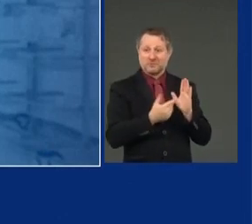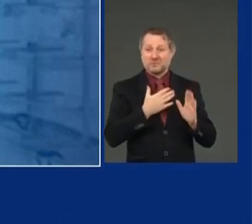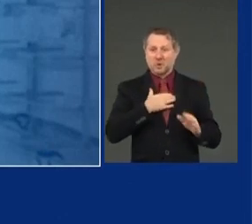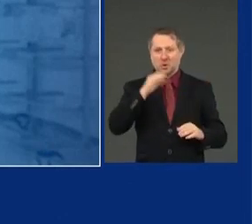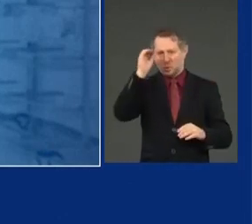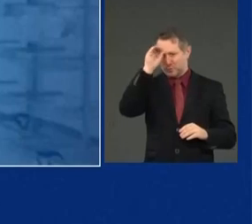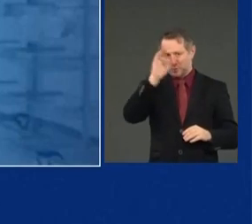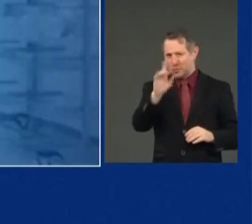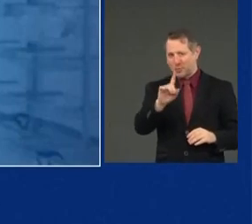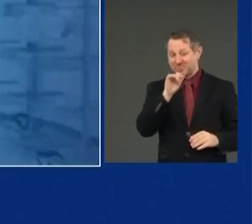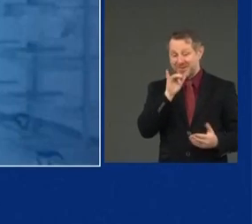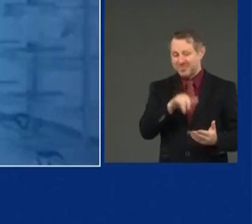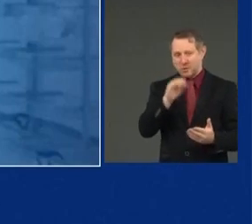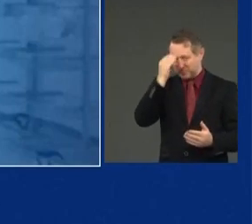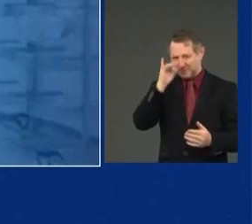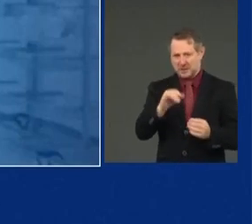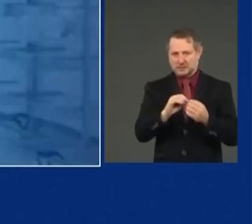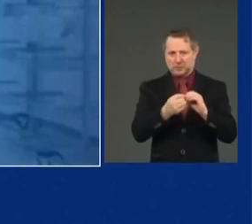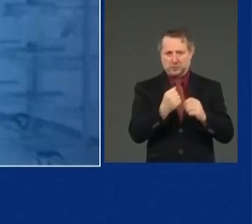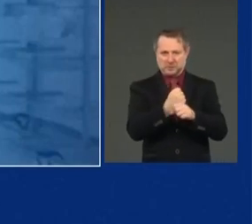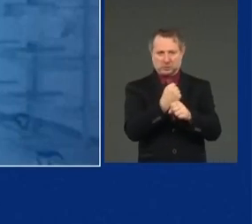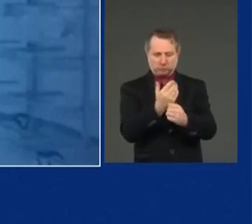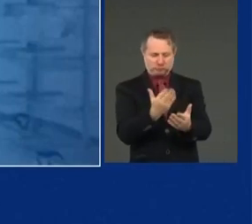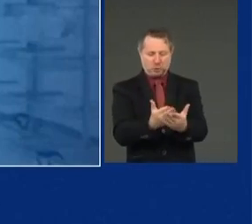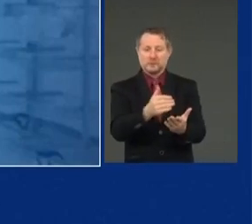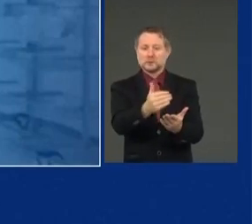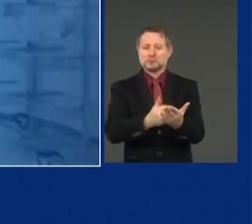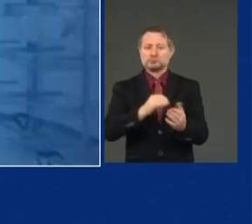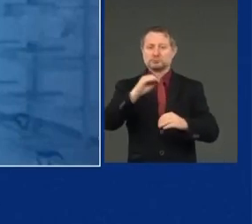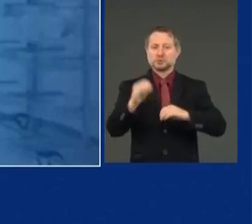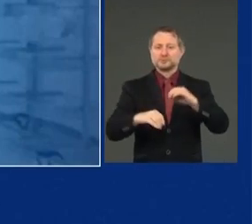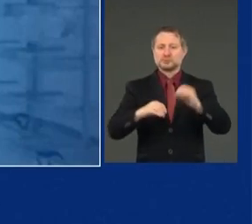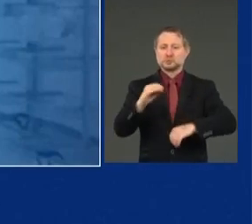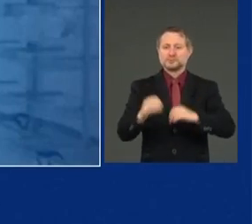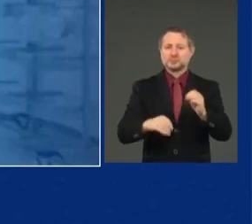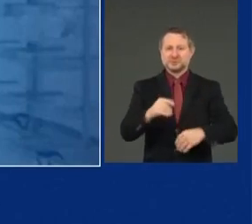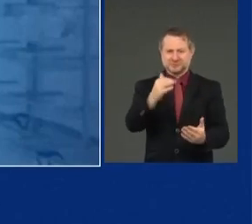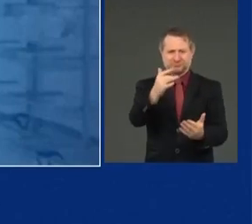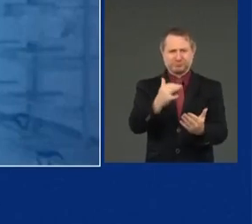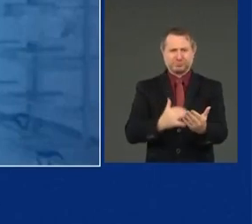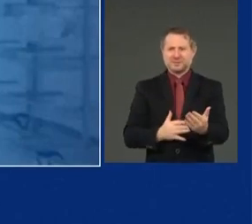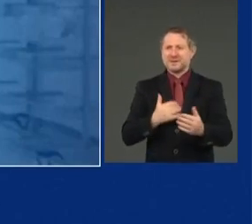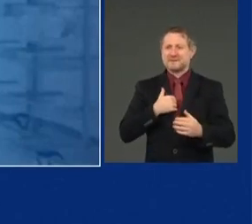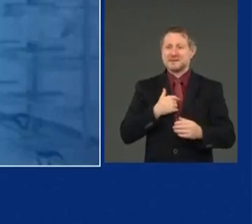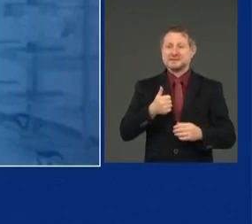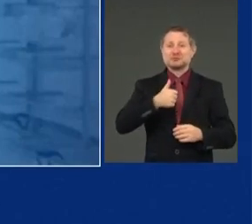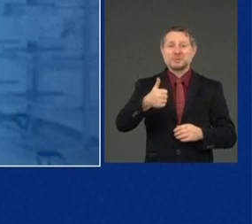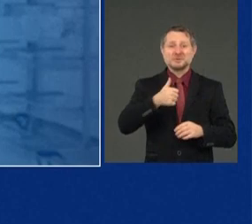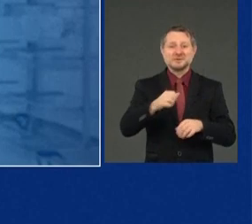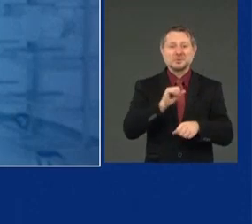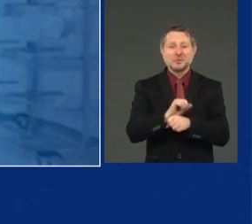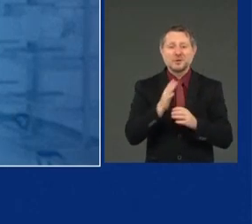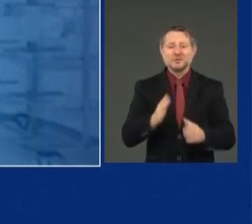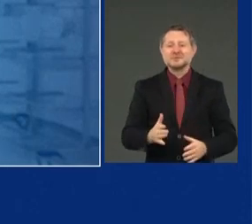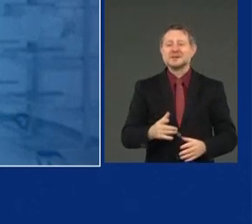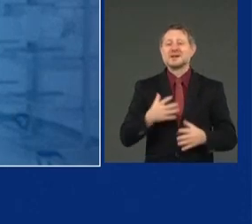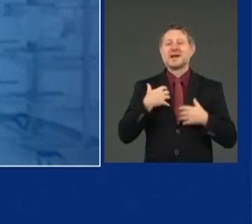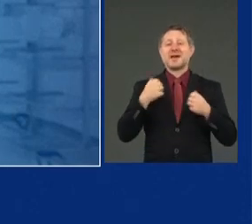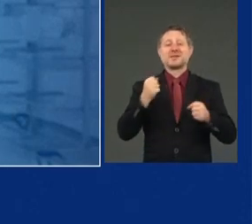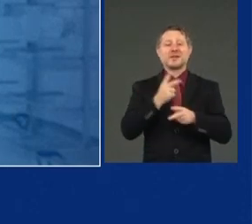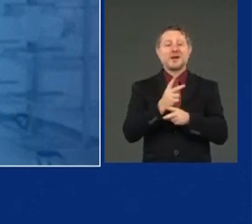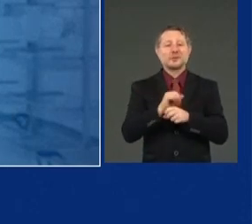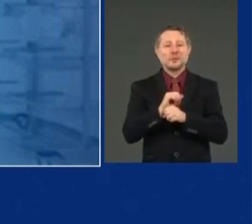And it is, otherwise, it's inexplicable. Just look at that list. Transit workers are lower. Healthcare workers are